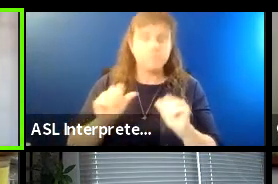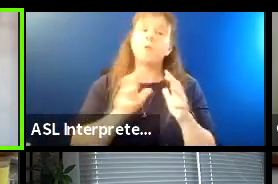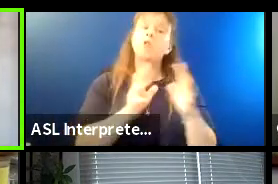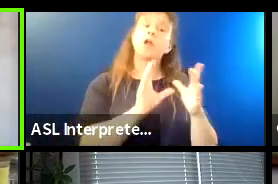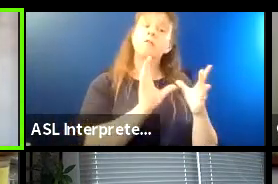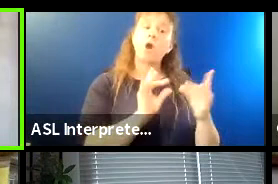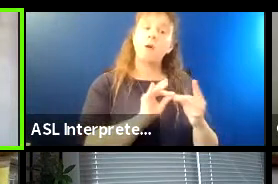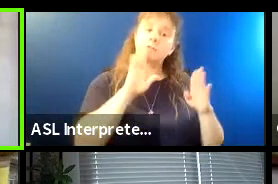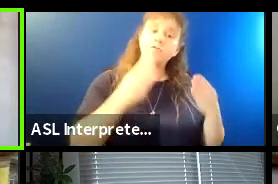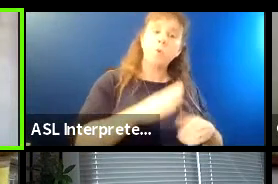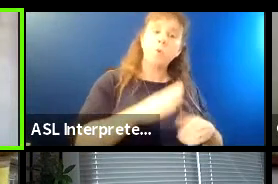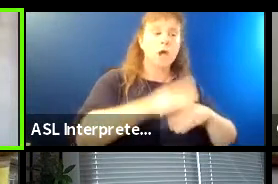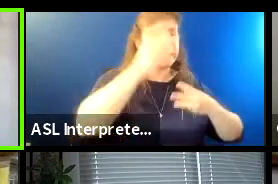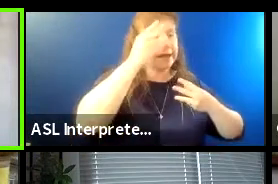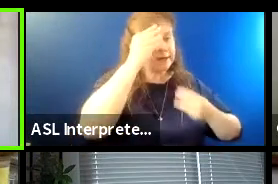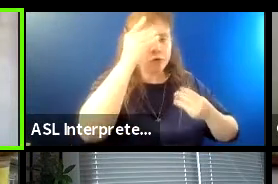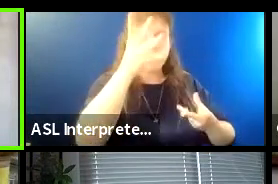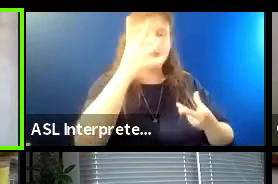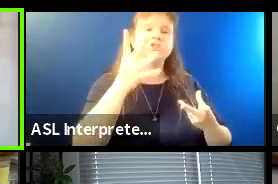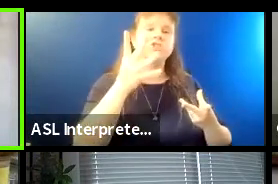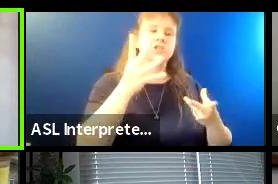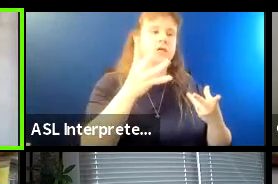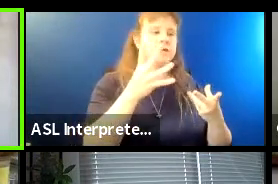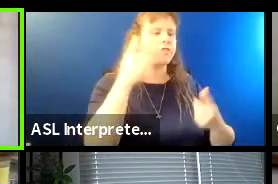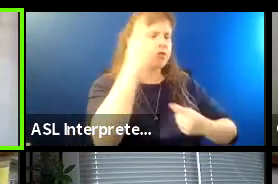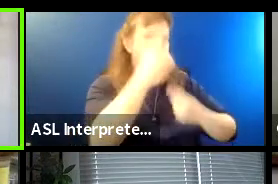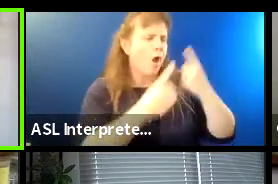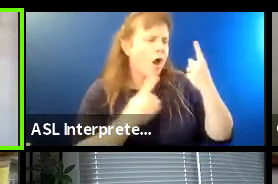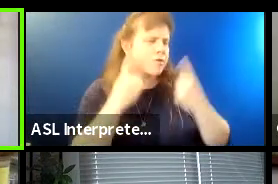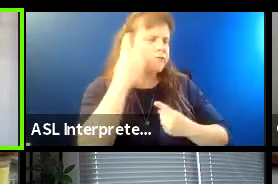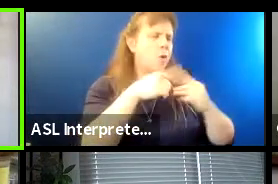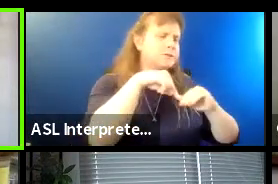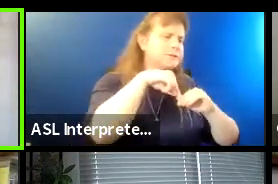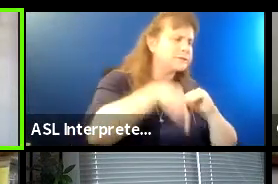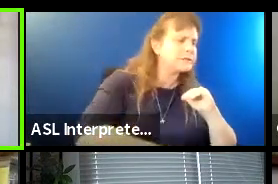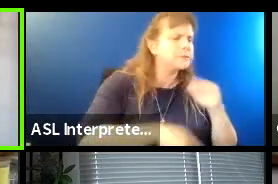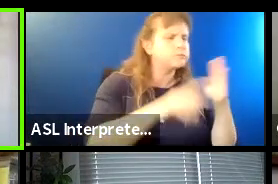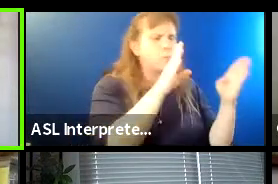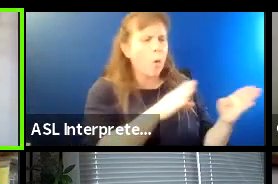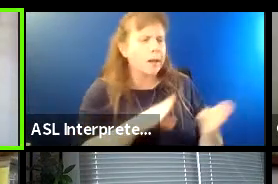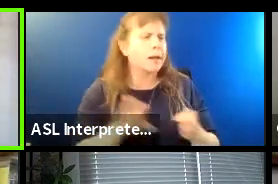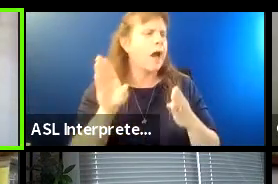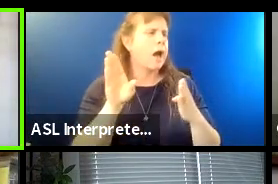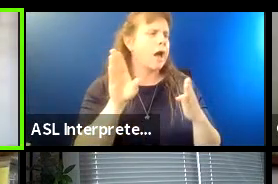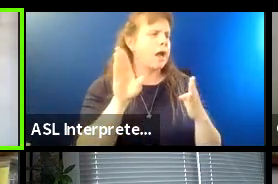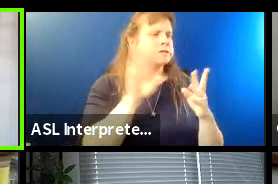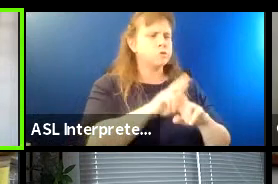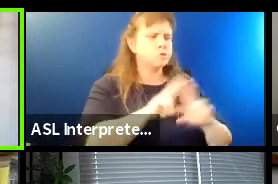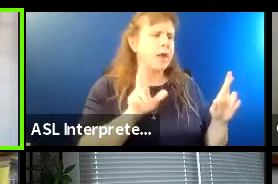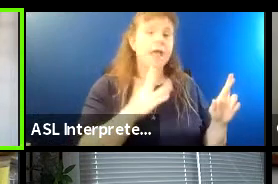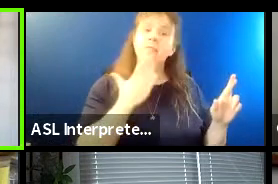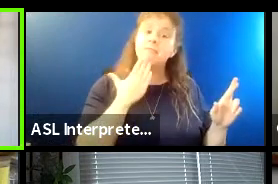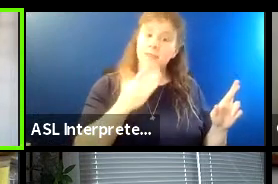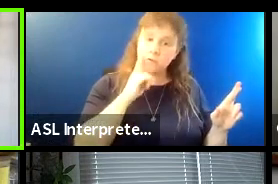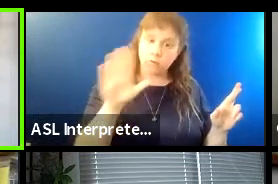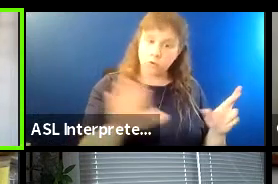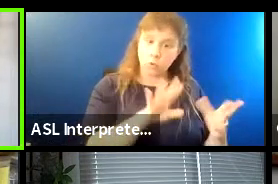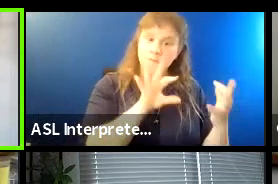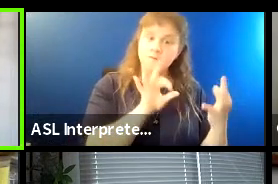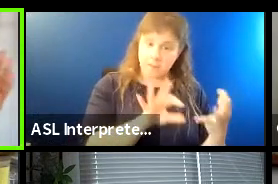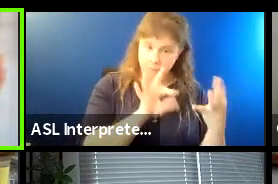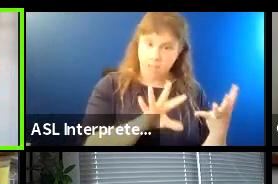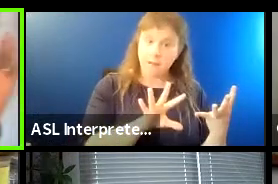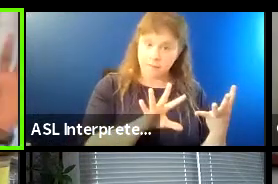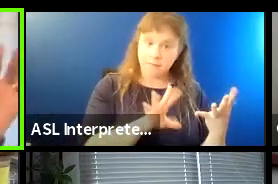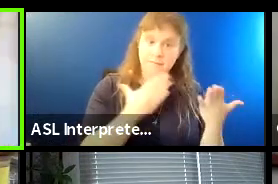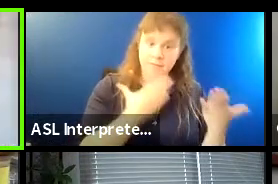was presented. It was thoughtful, it was prepared, it was well organized. Thank you for that feedback. We're very grateful to hear it, but I